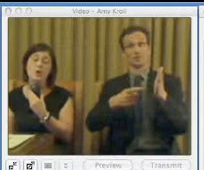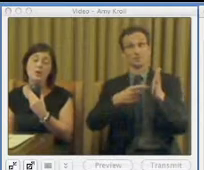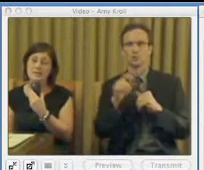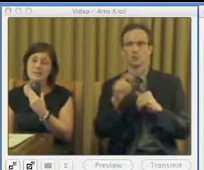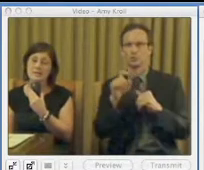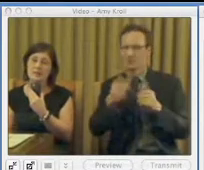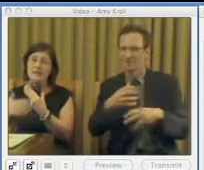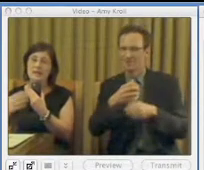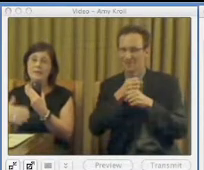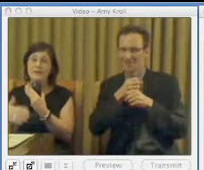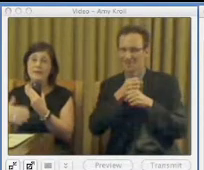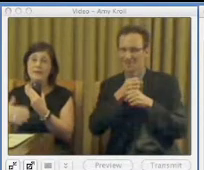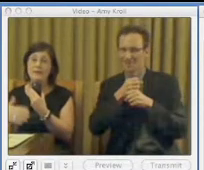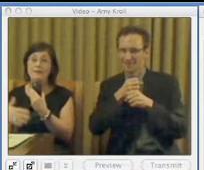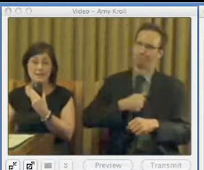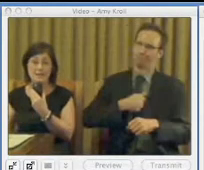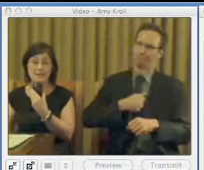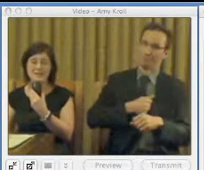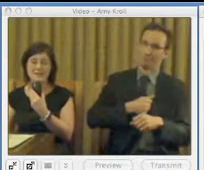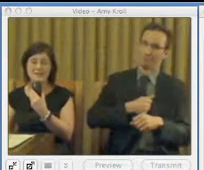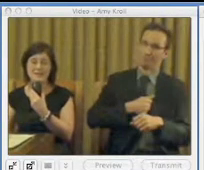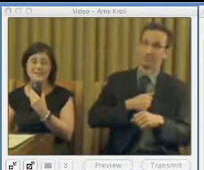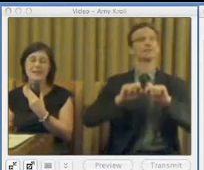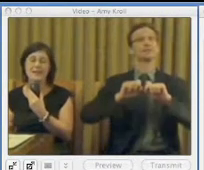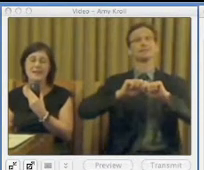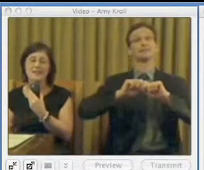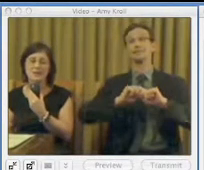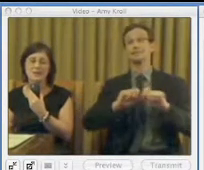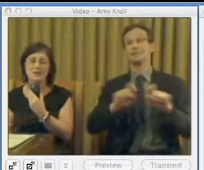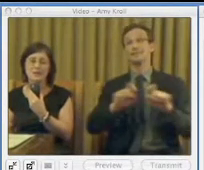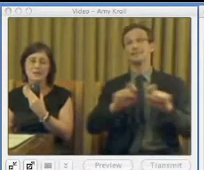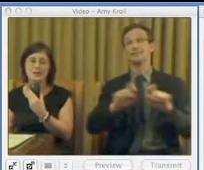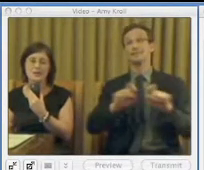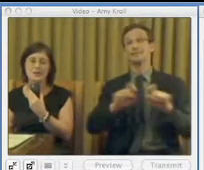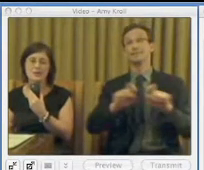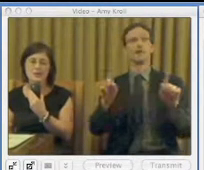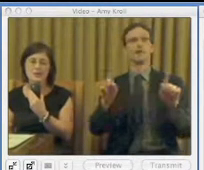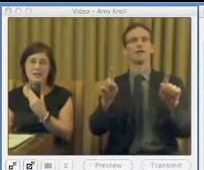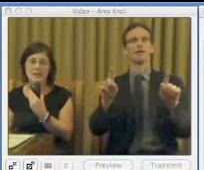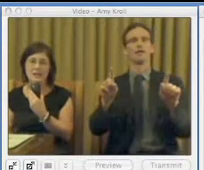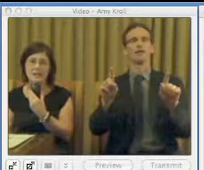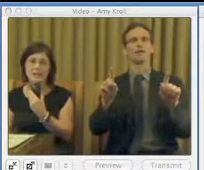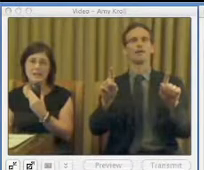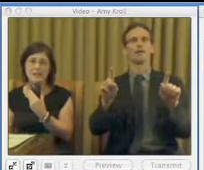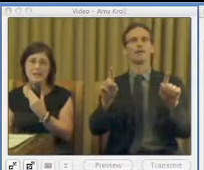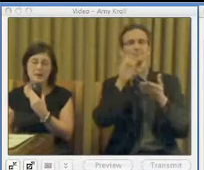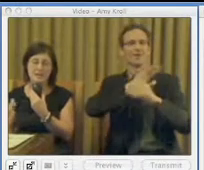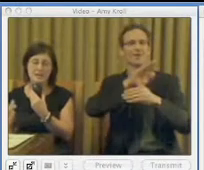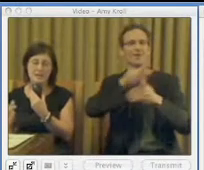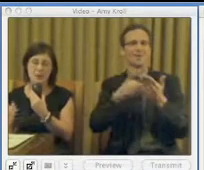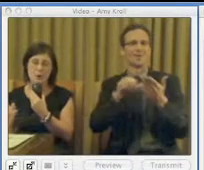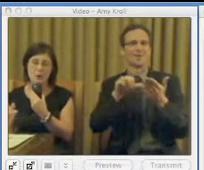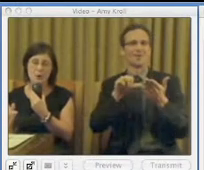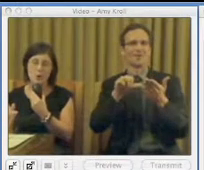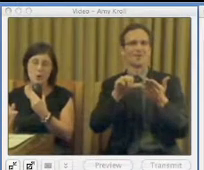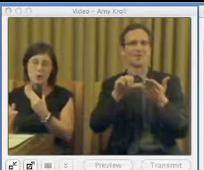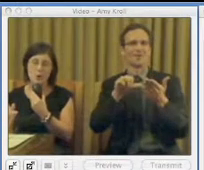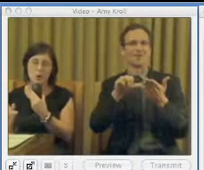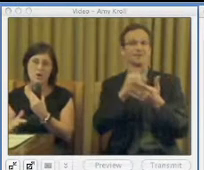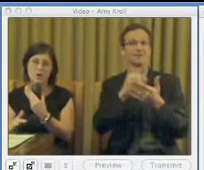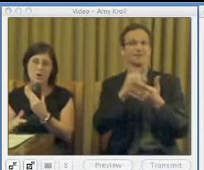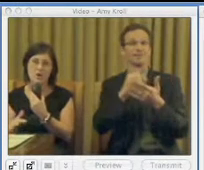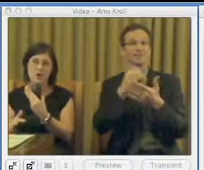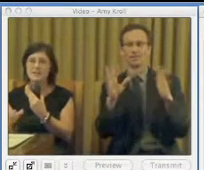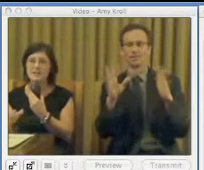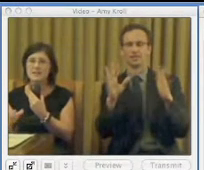that initially there was only every other page in those readings, and it was brought to my attention when I did send an